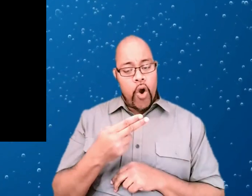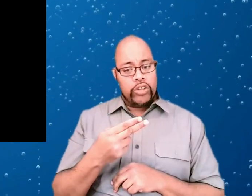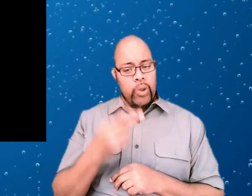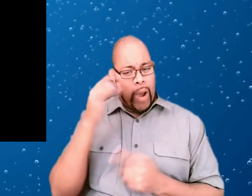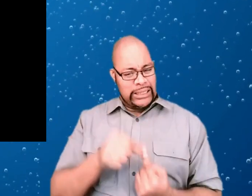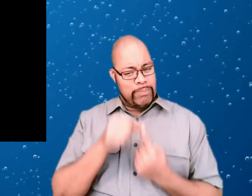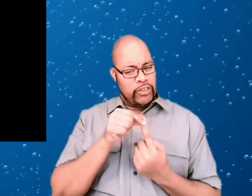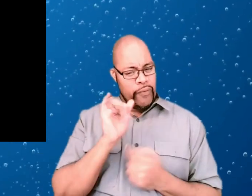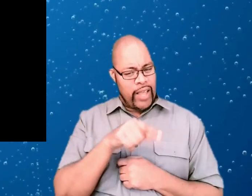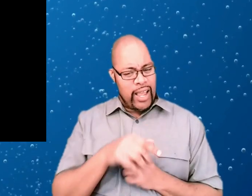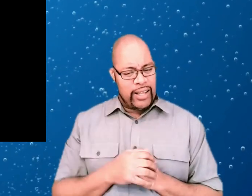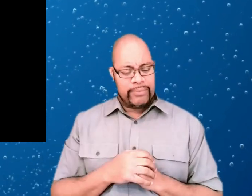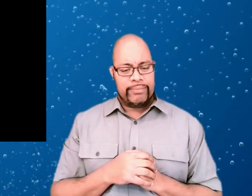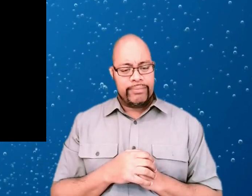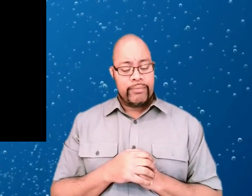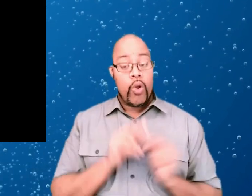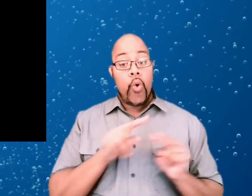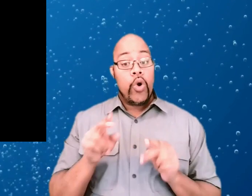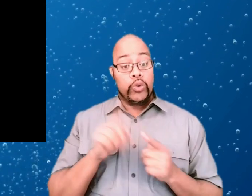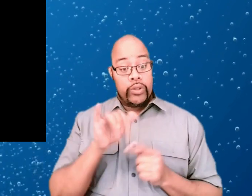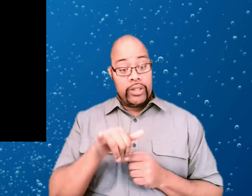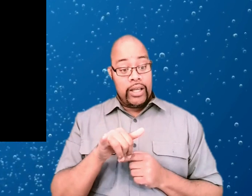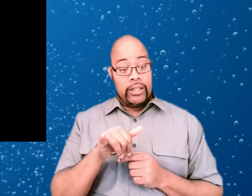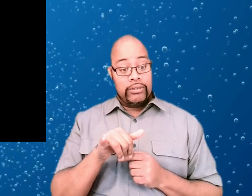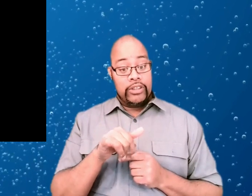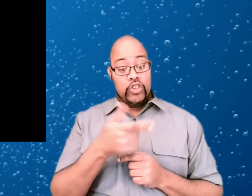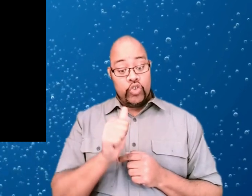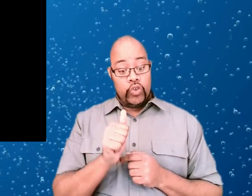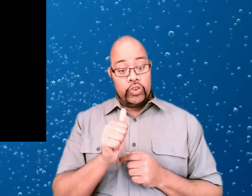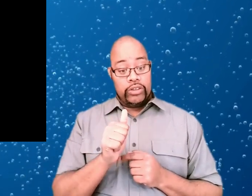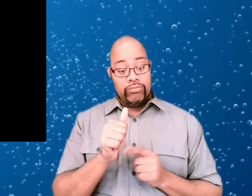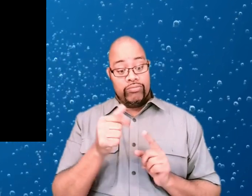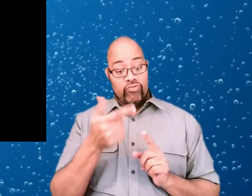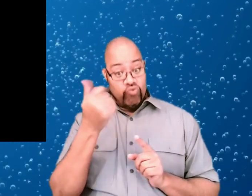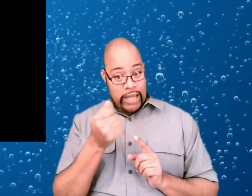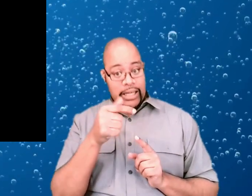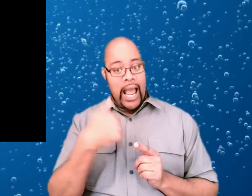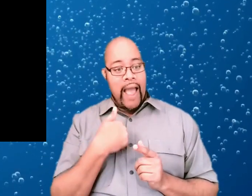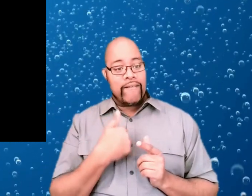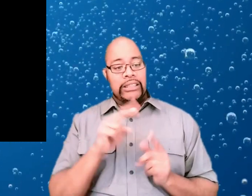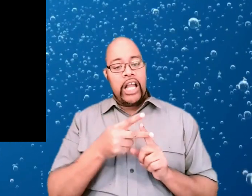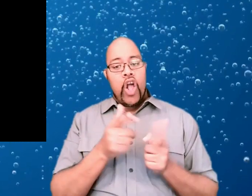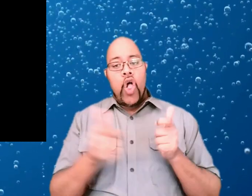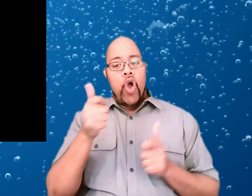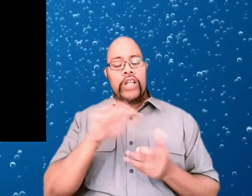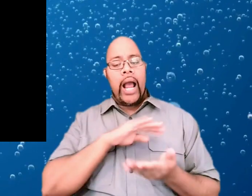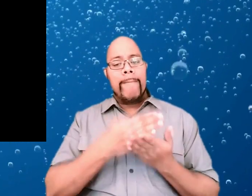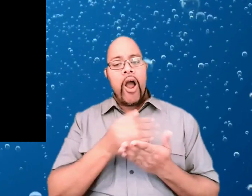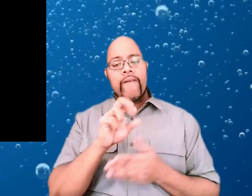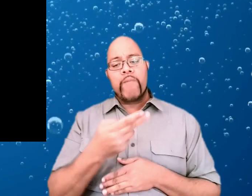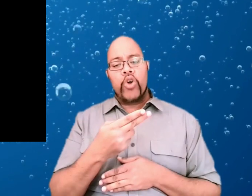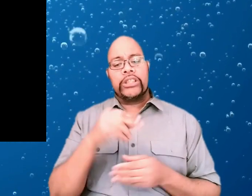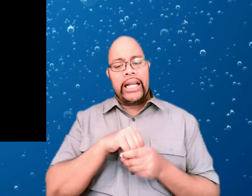marsh so special? According to UGA Marine Extension and Georgia Sea Grant, Georgia is home to the second largest amount